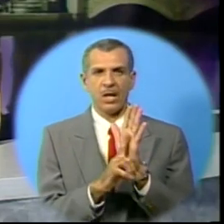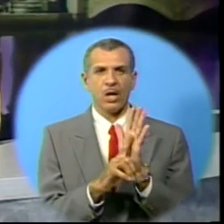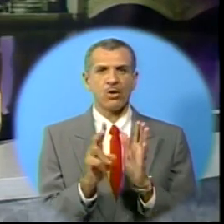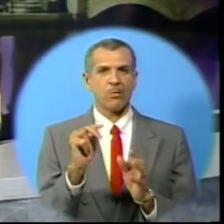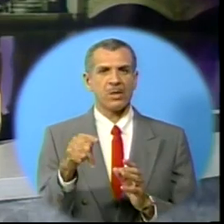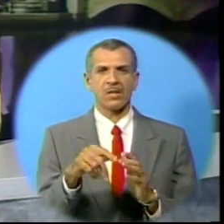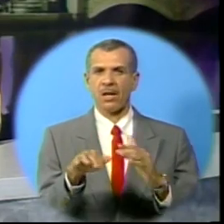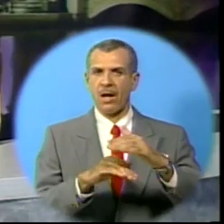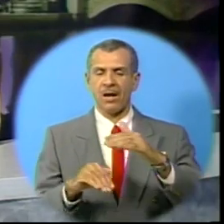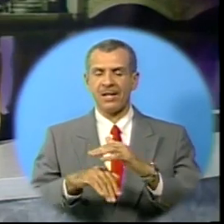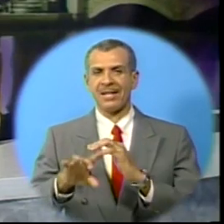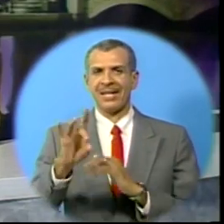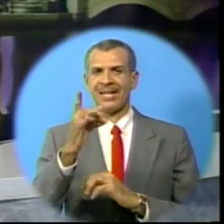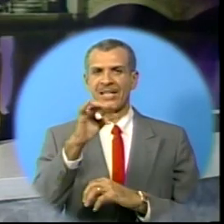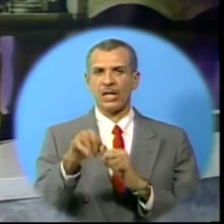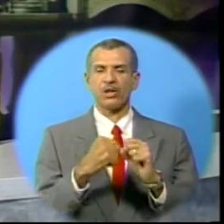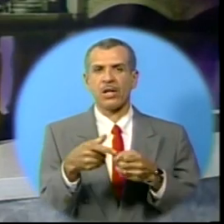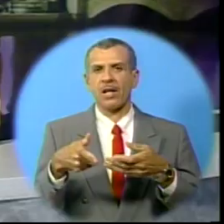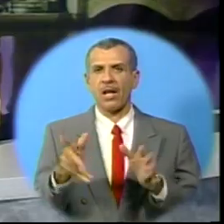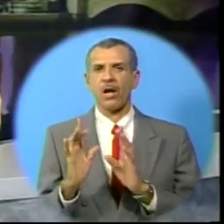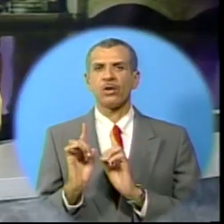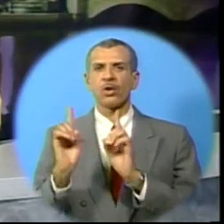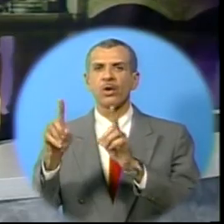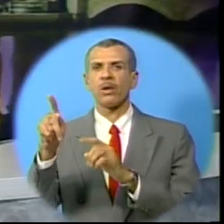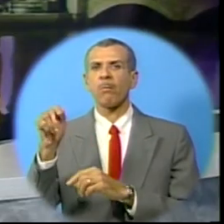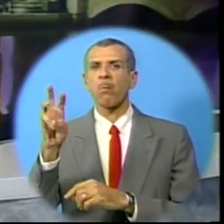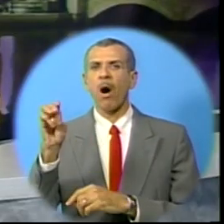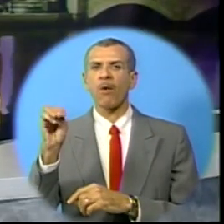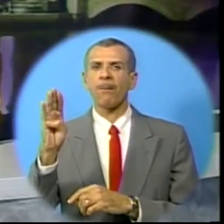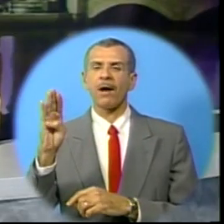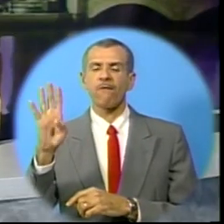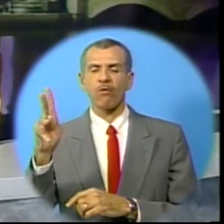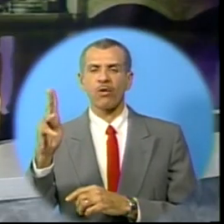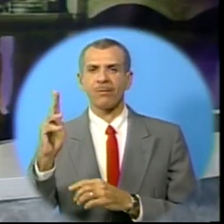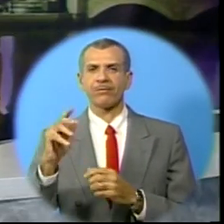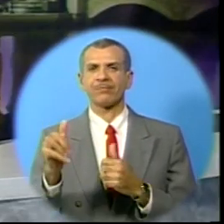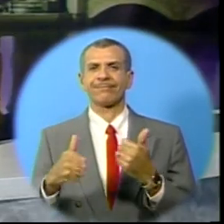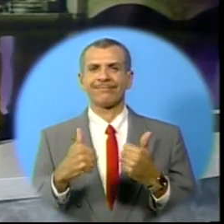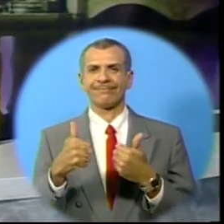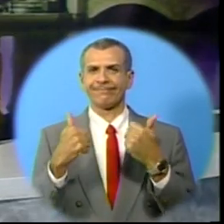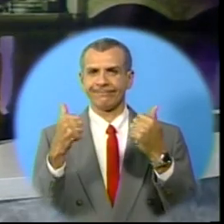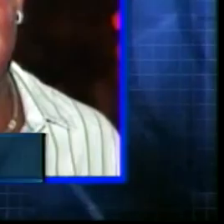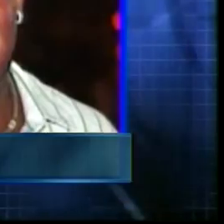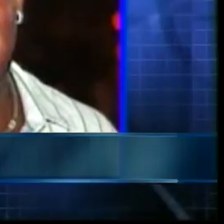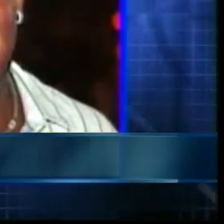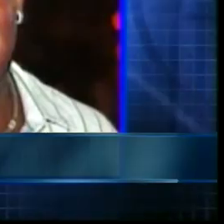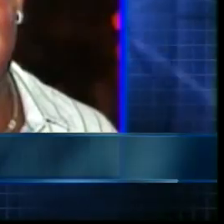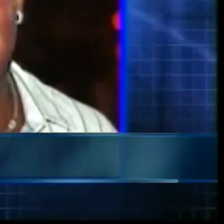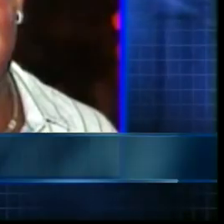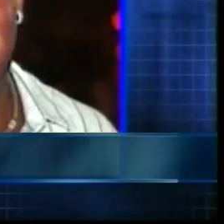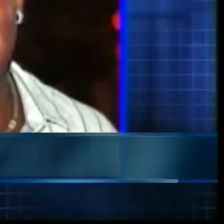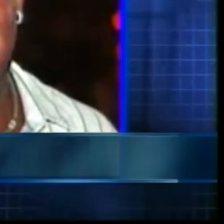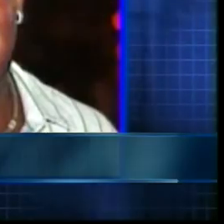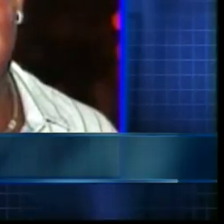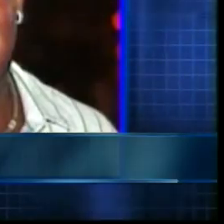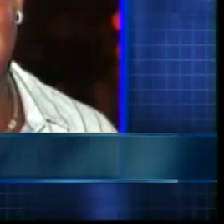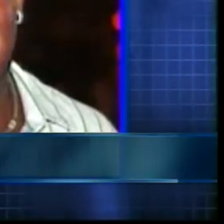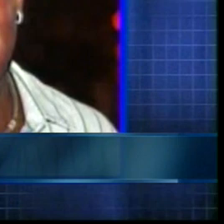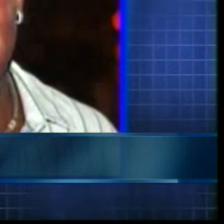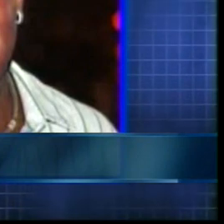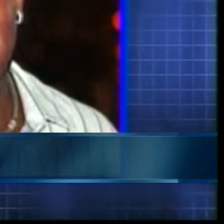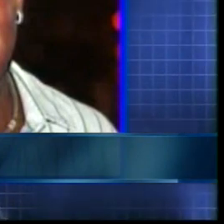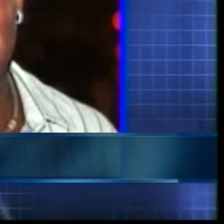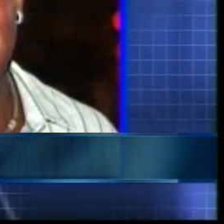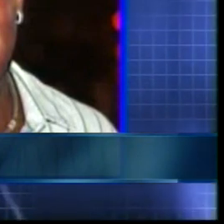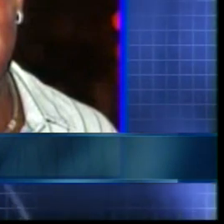under the age of 18 is allowed into a Power by 4 event. Yes, we had a few slipping through the cracks, but